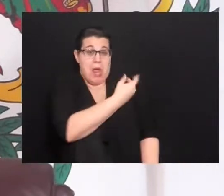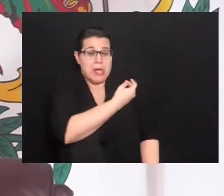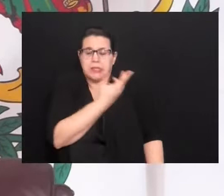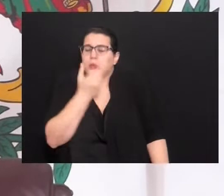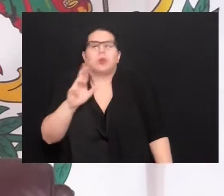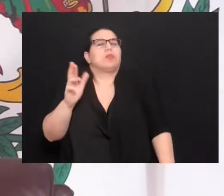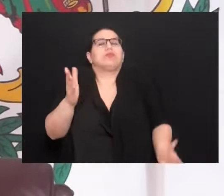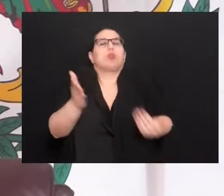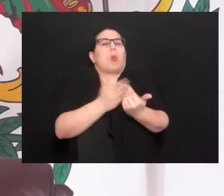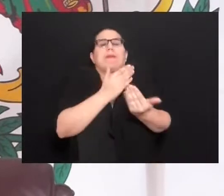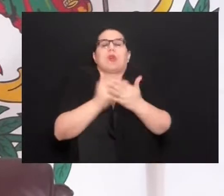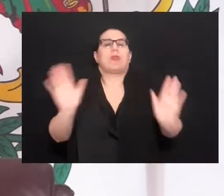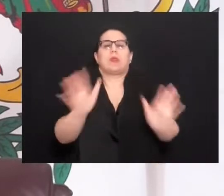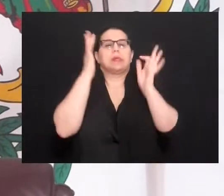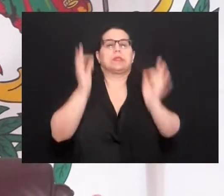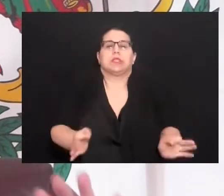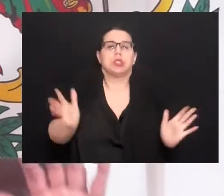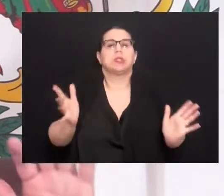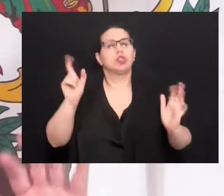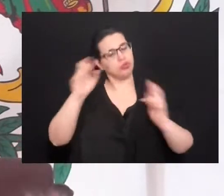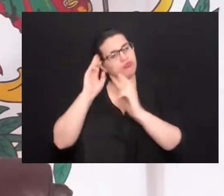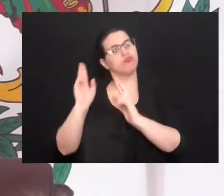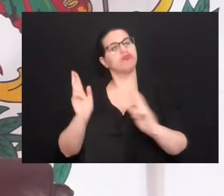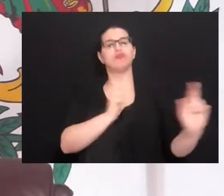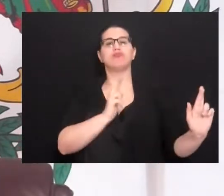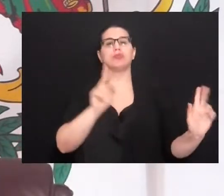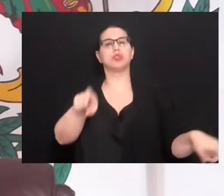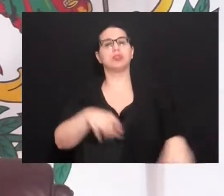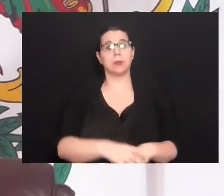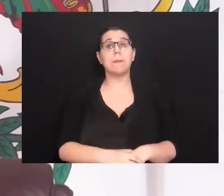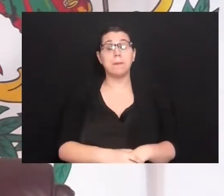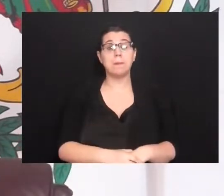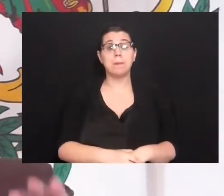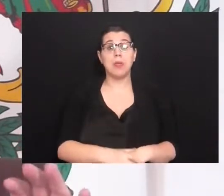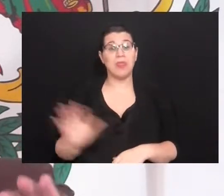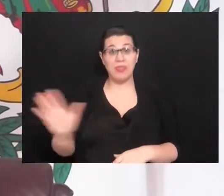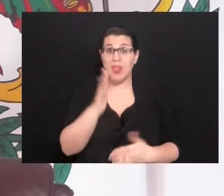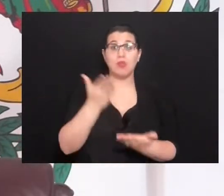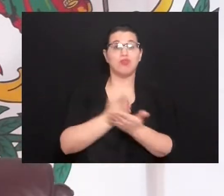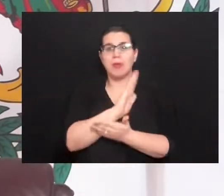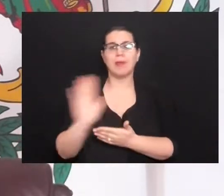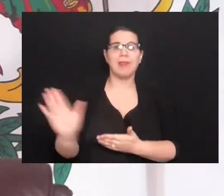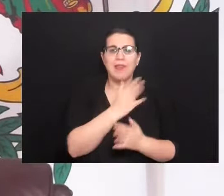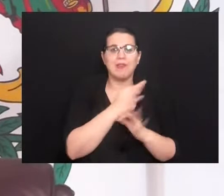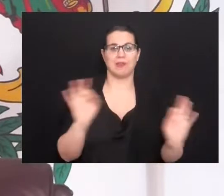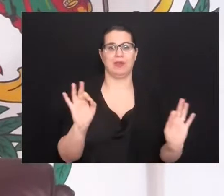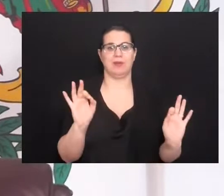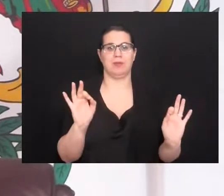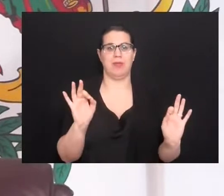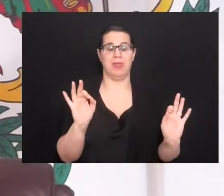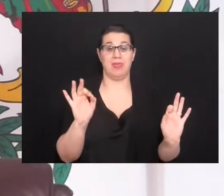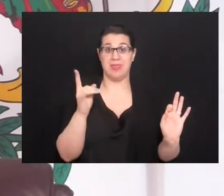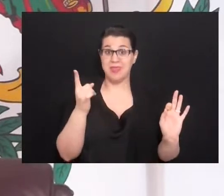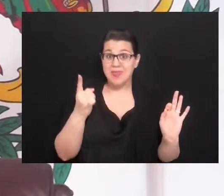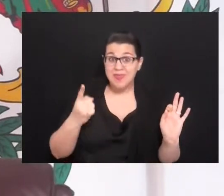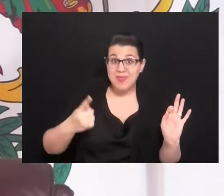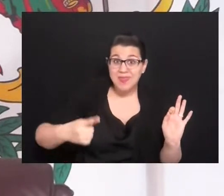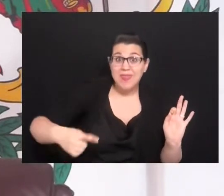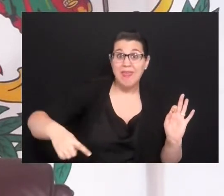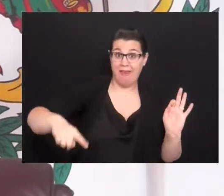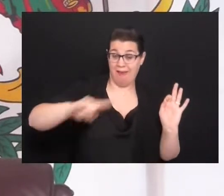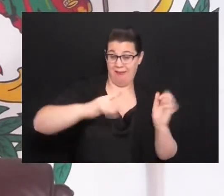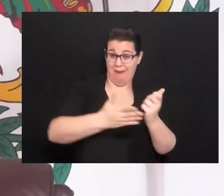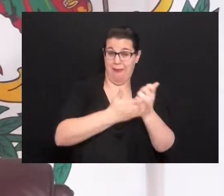it may be, we should be respectful of those freedoms because they have made us what we are